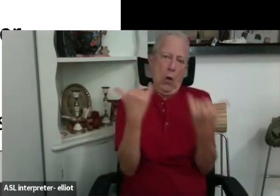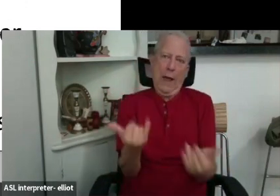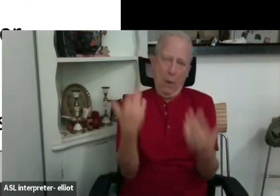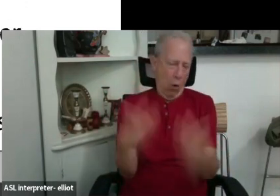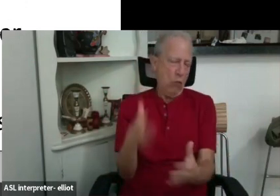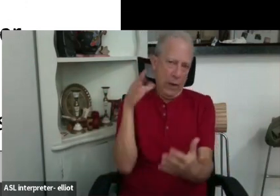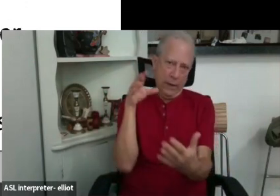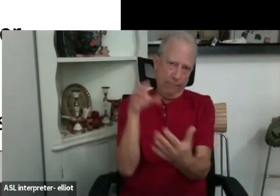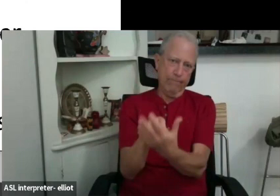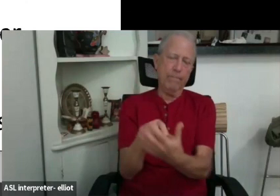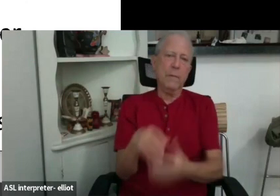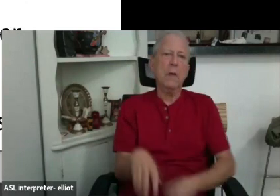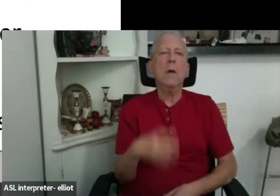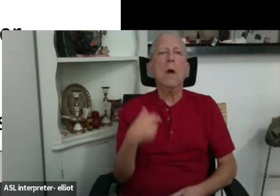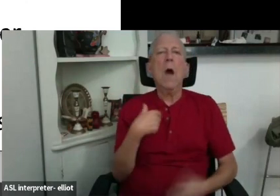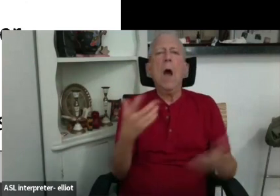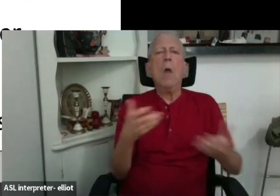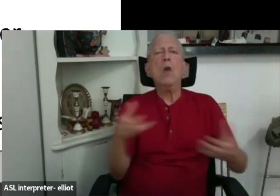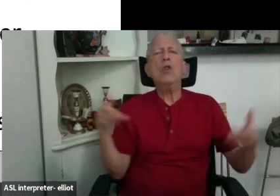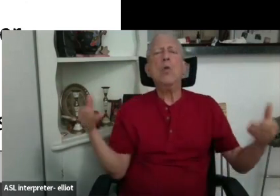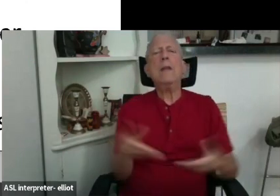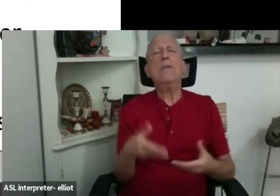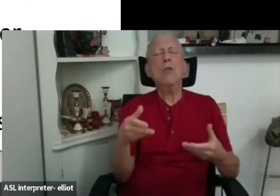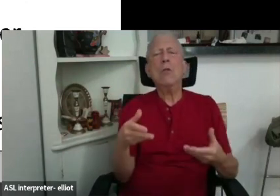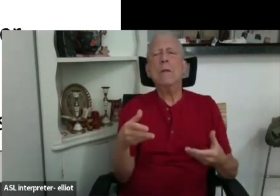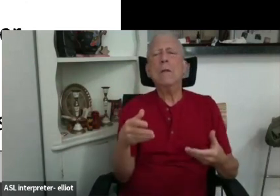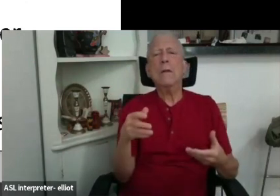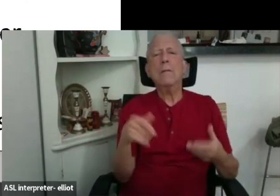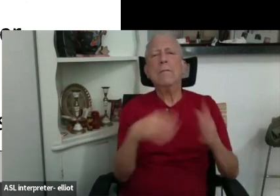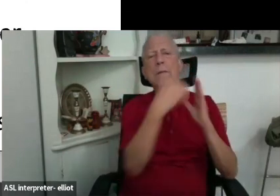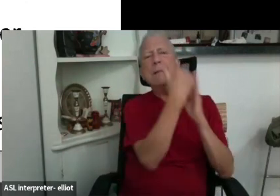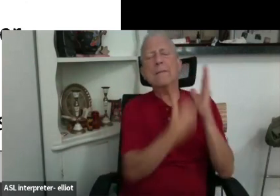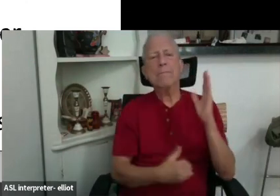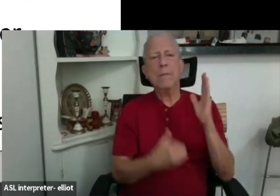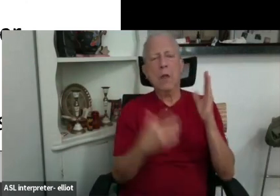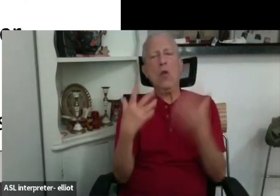And so just to kind of introduce this framework as it exists already,